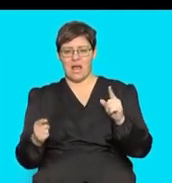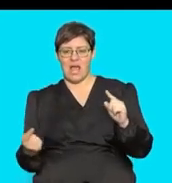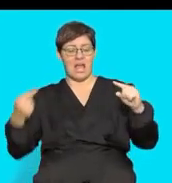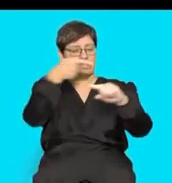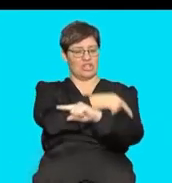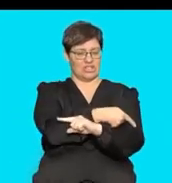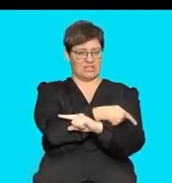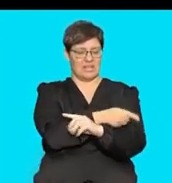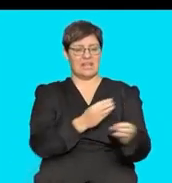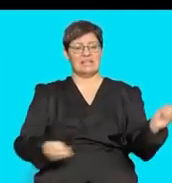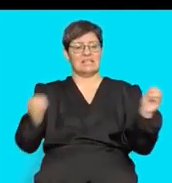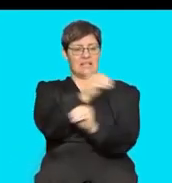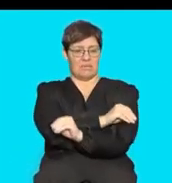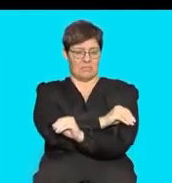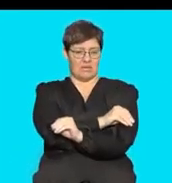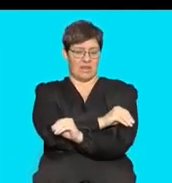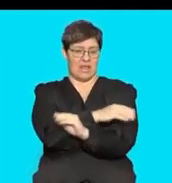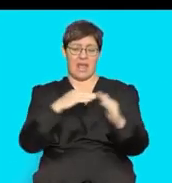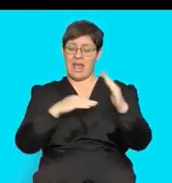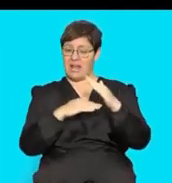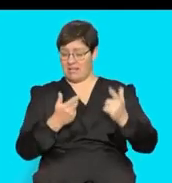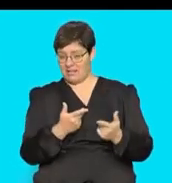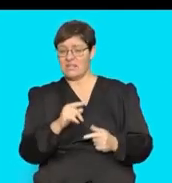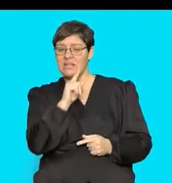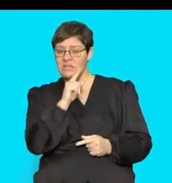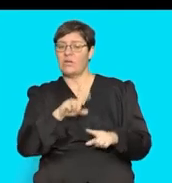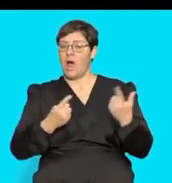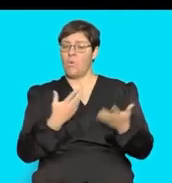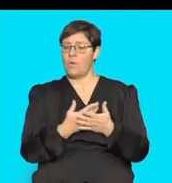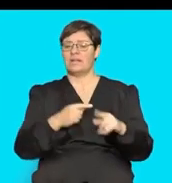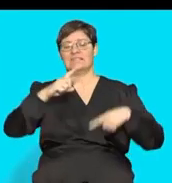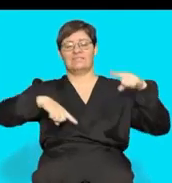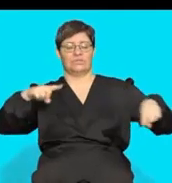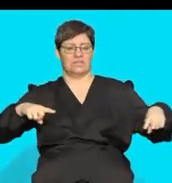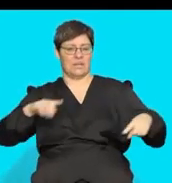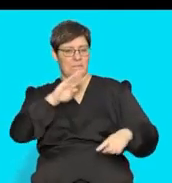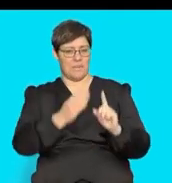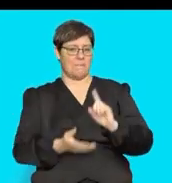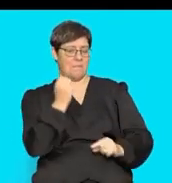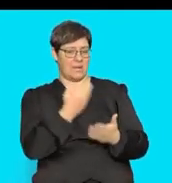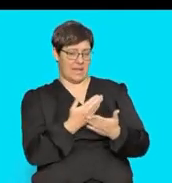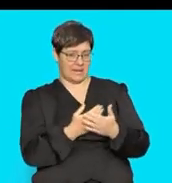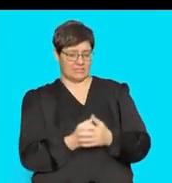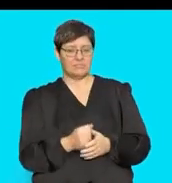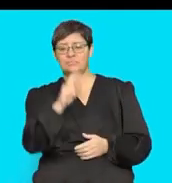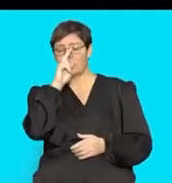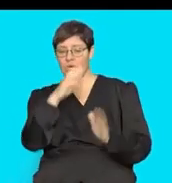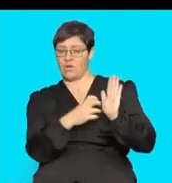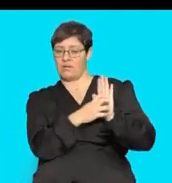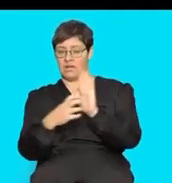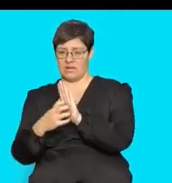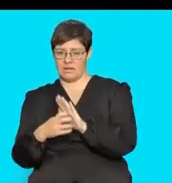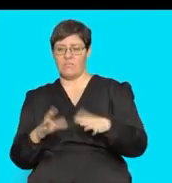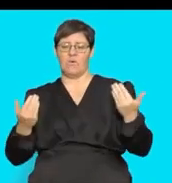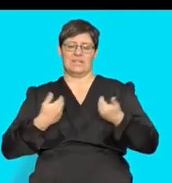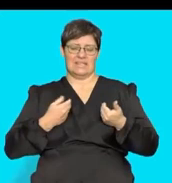and that's one way we could find the two different versions of angle B. But let's look at those diagrams again, a